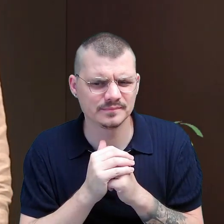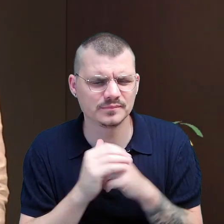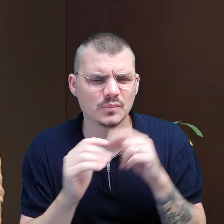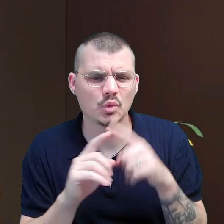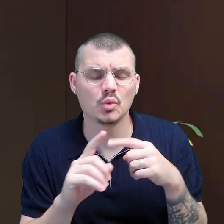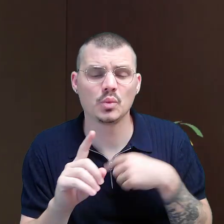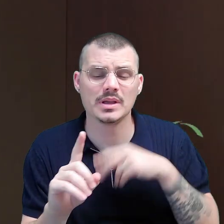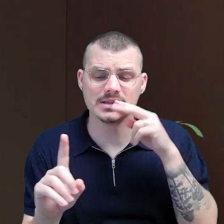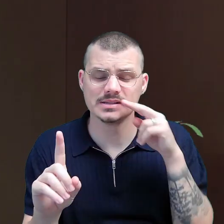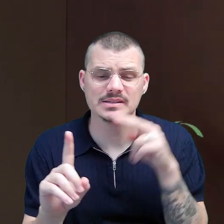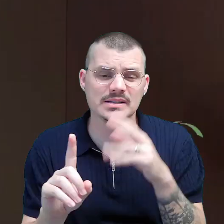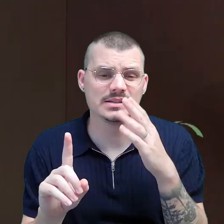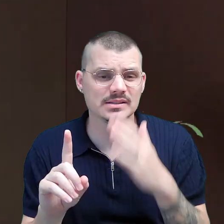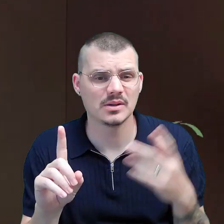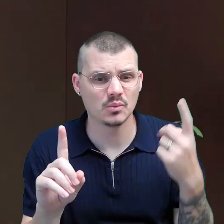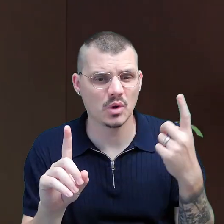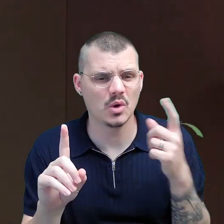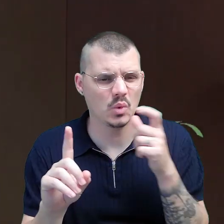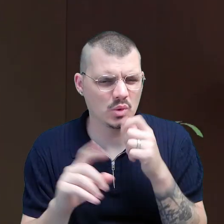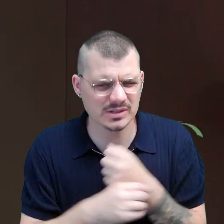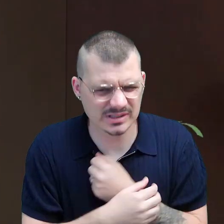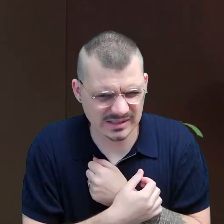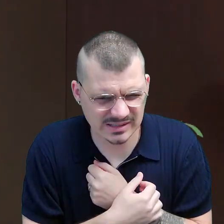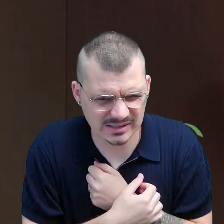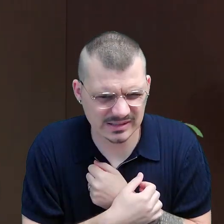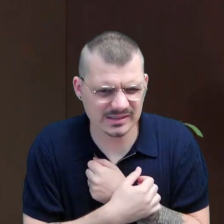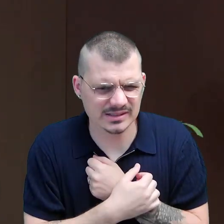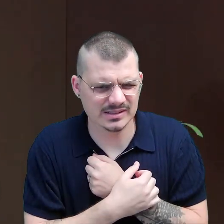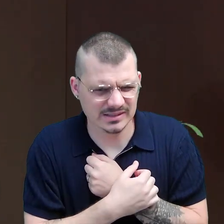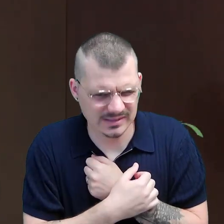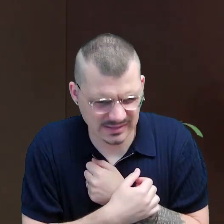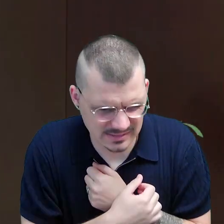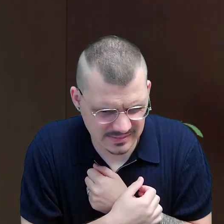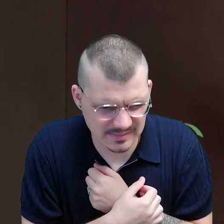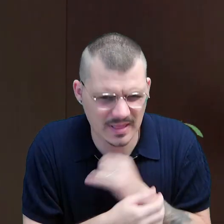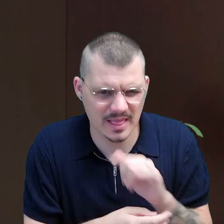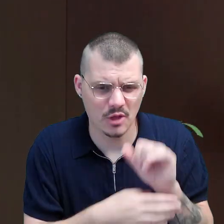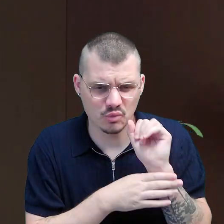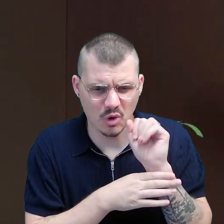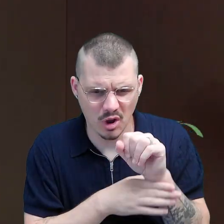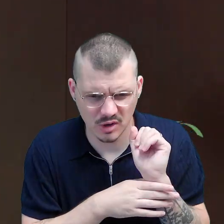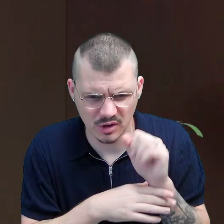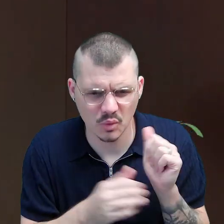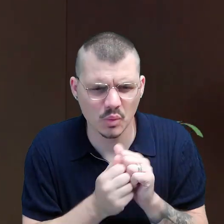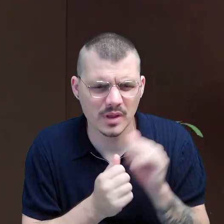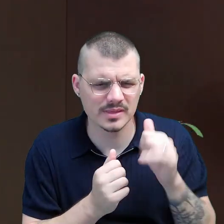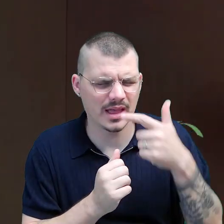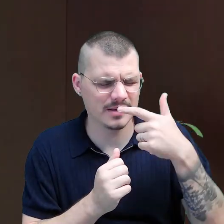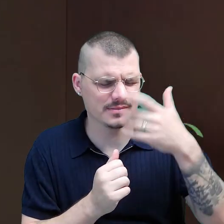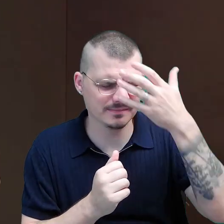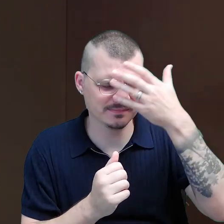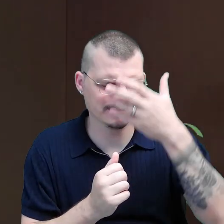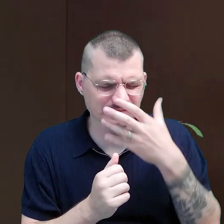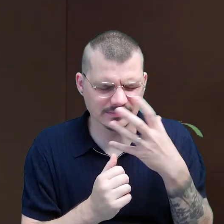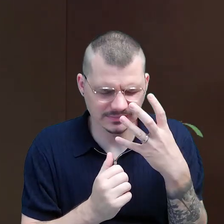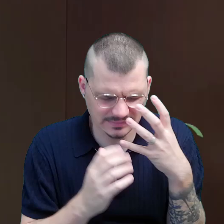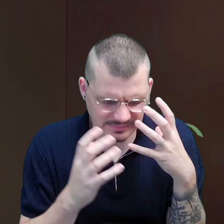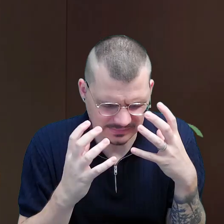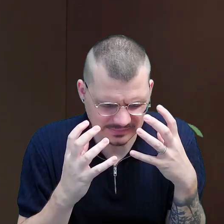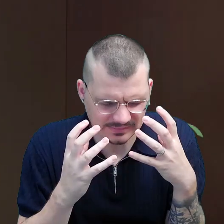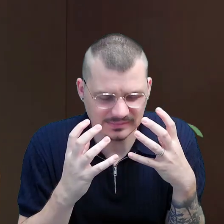When we see somebody that's doing this kind of intense rocking with this preoccupied